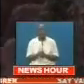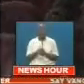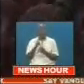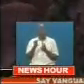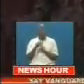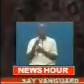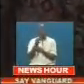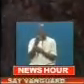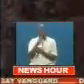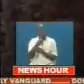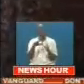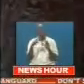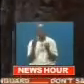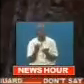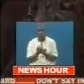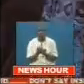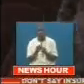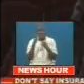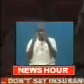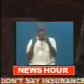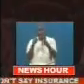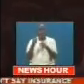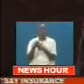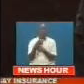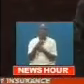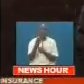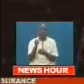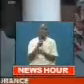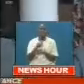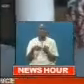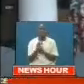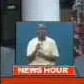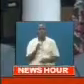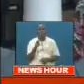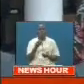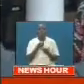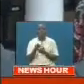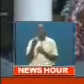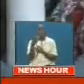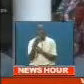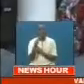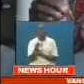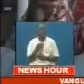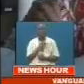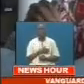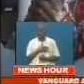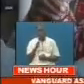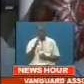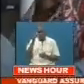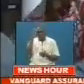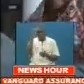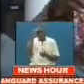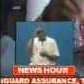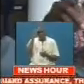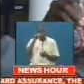would-be shareholders in any company, this is a piece of advice from J.K. Annan. If you are buying shares, you have to know